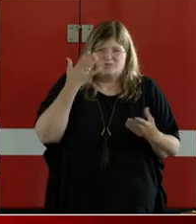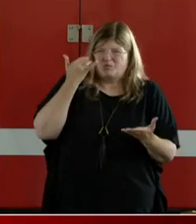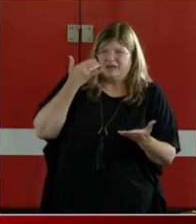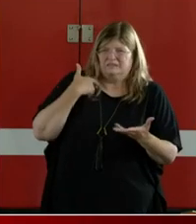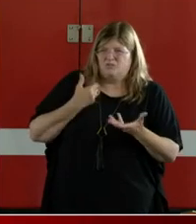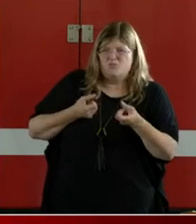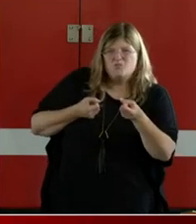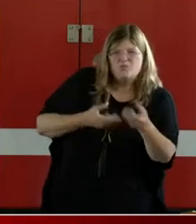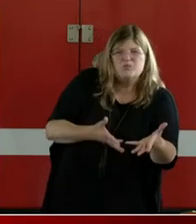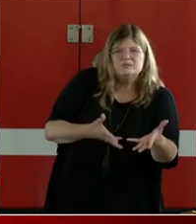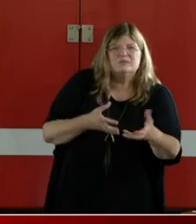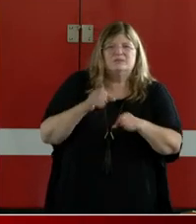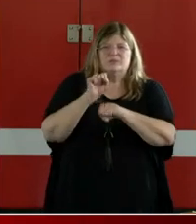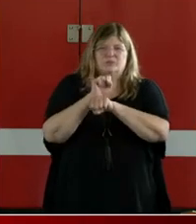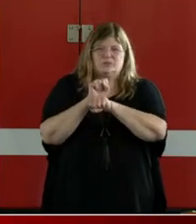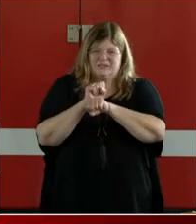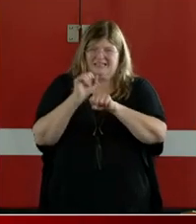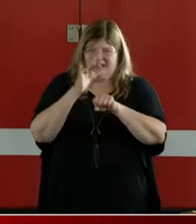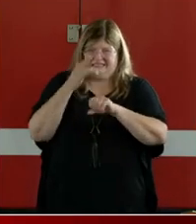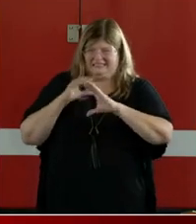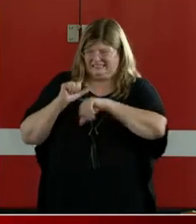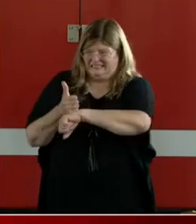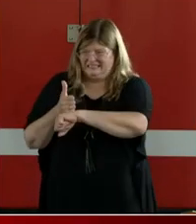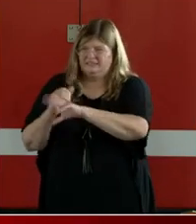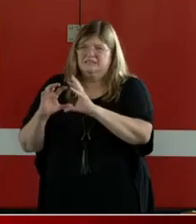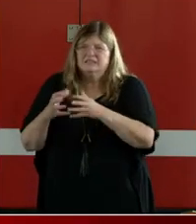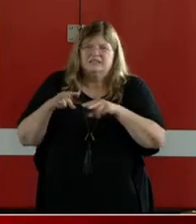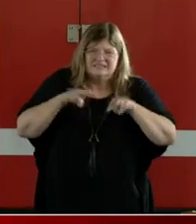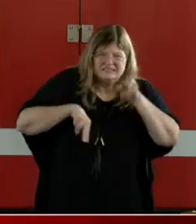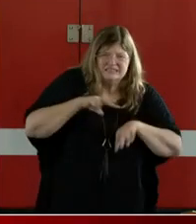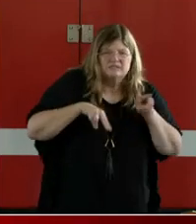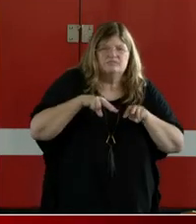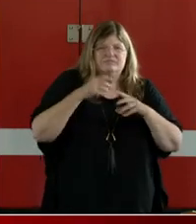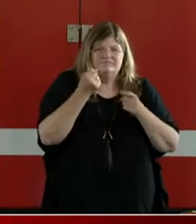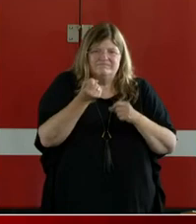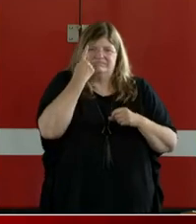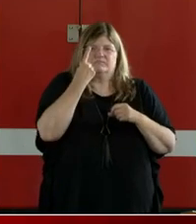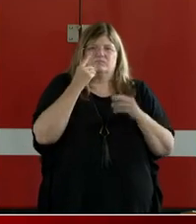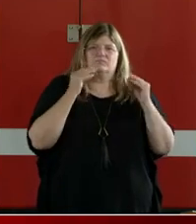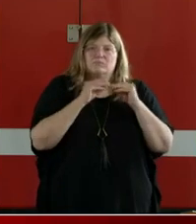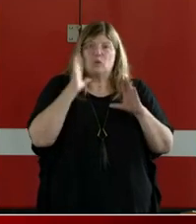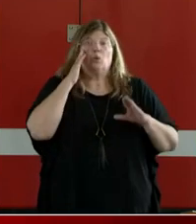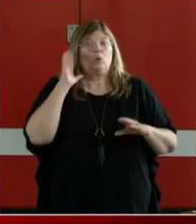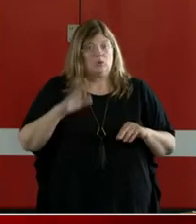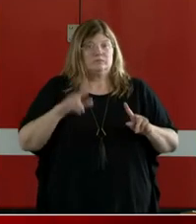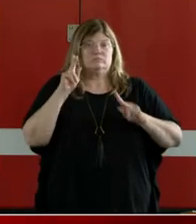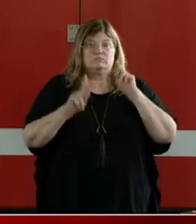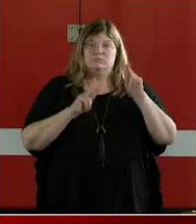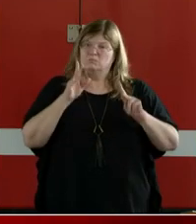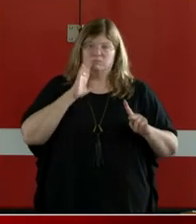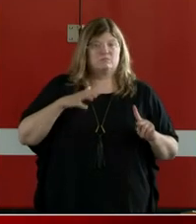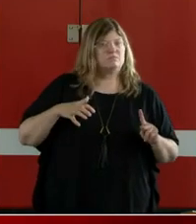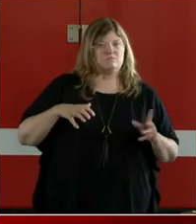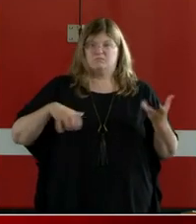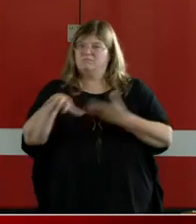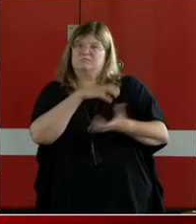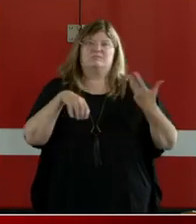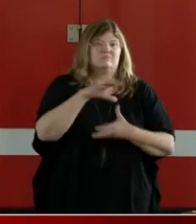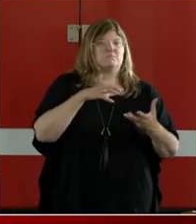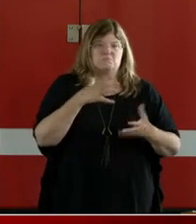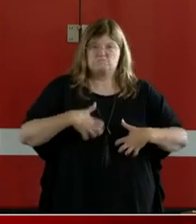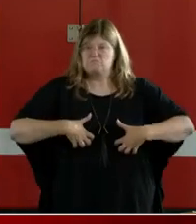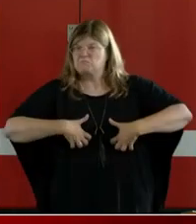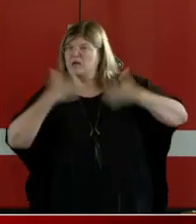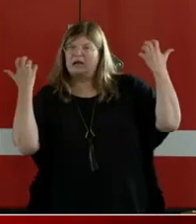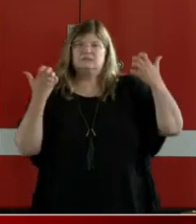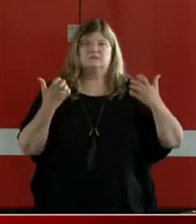report. I understand, however, that people will intentionally misconstrue things, and that is